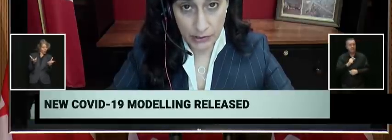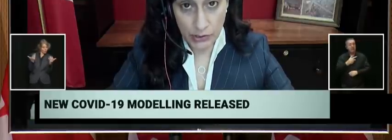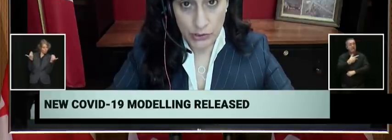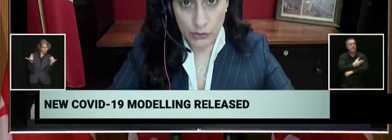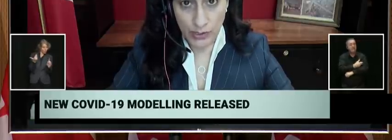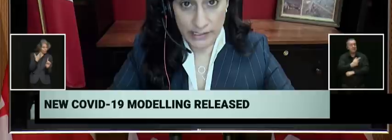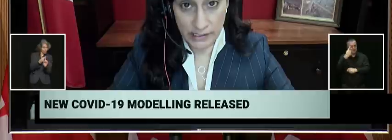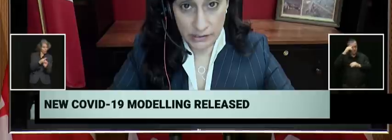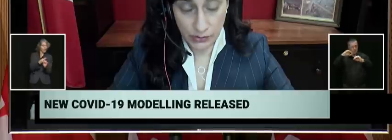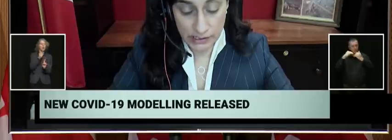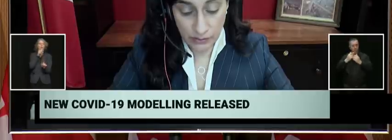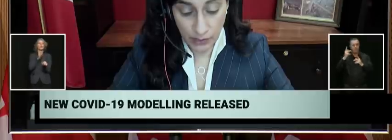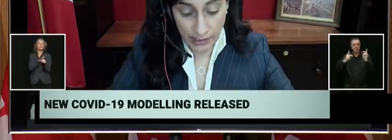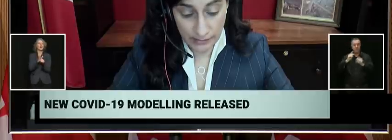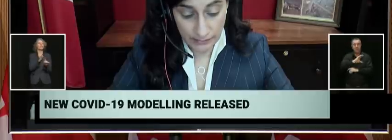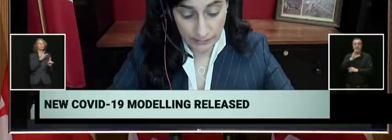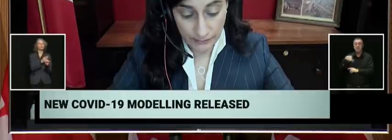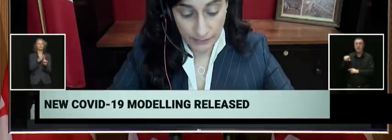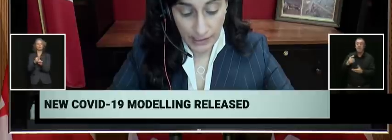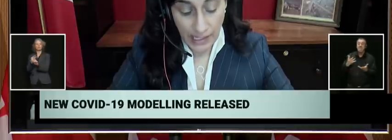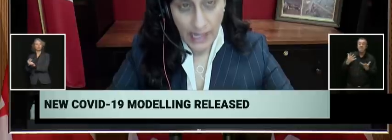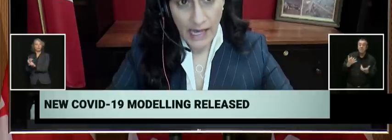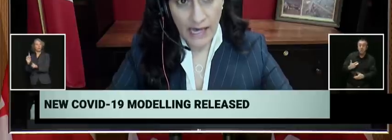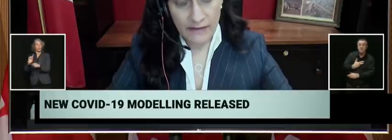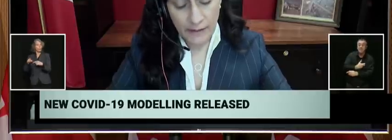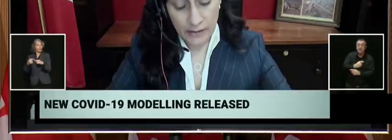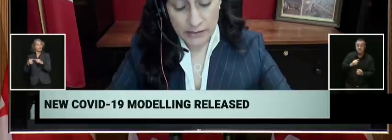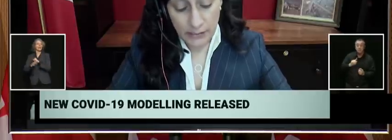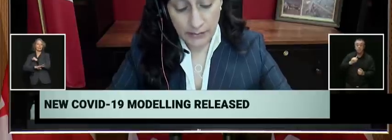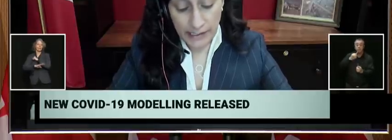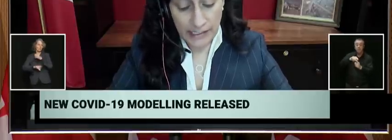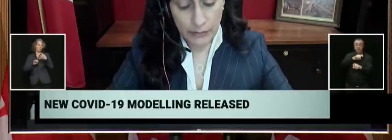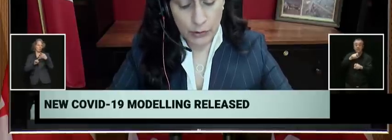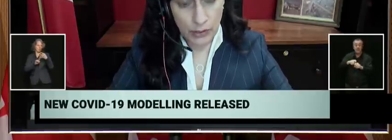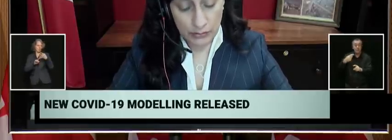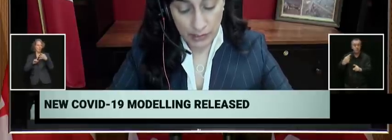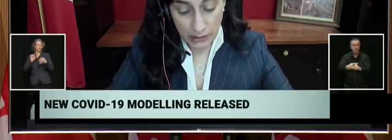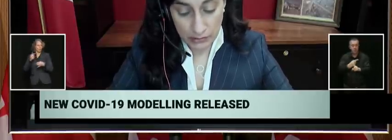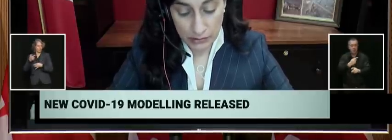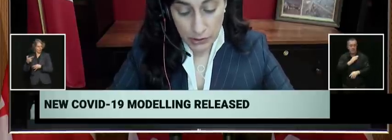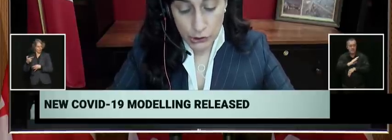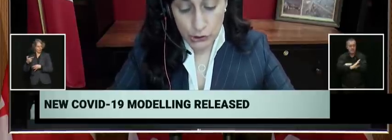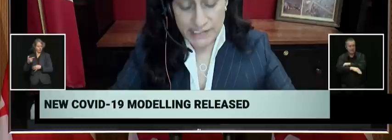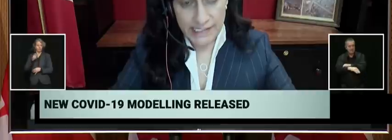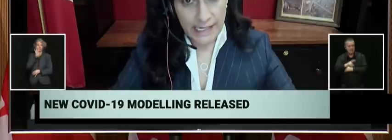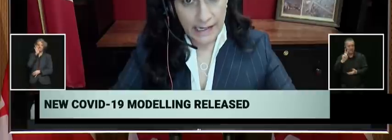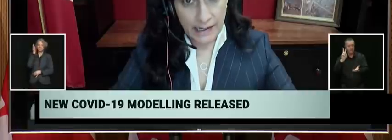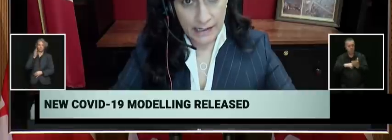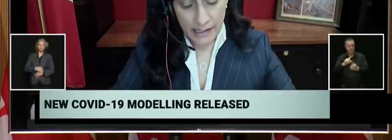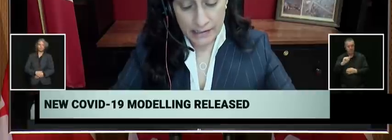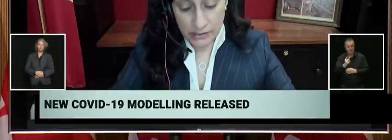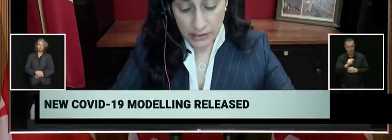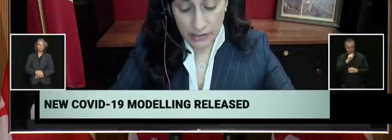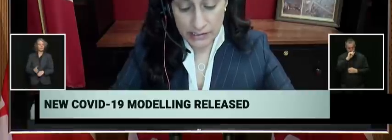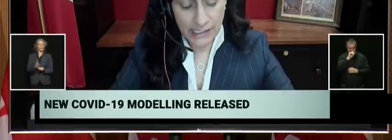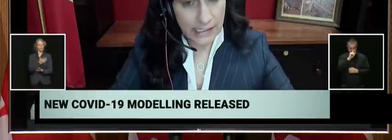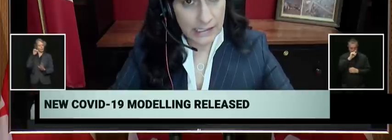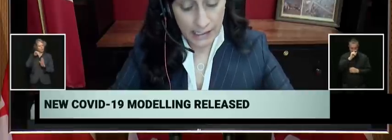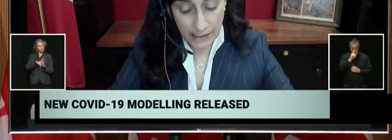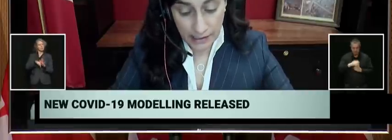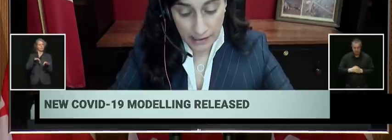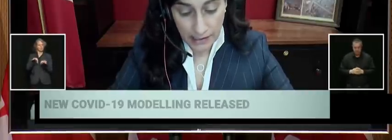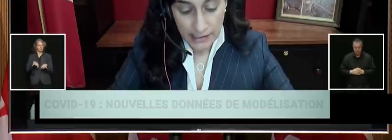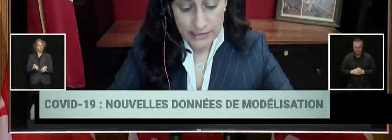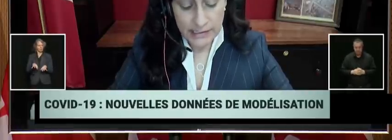September 2021. Avant d'en parler plus longuement, je tiens à être très